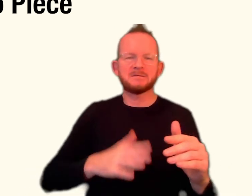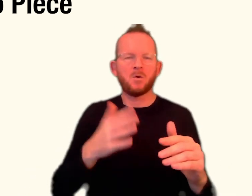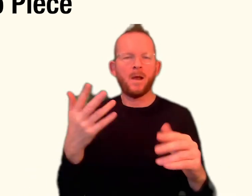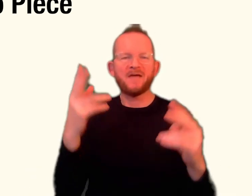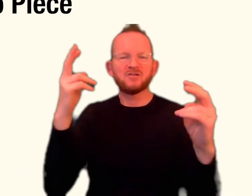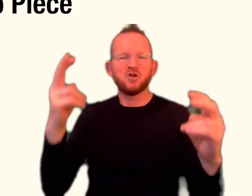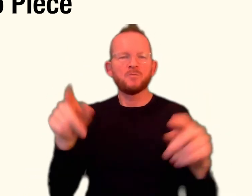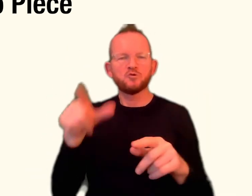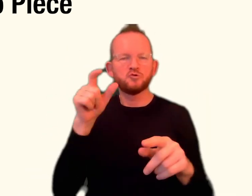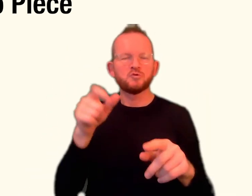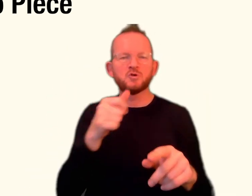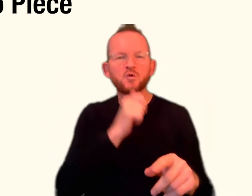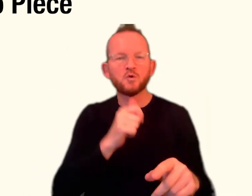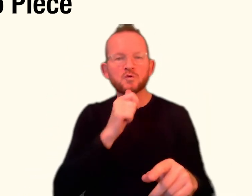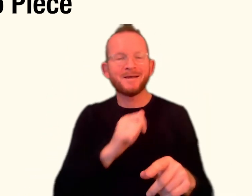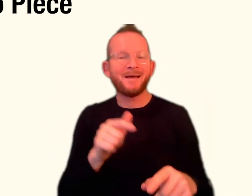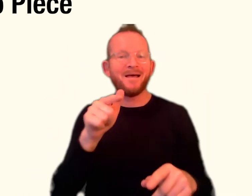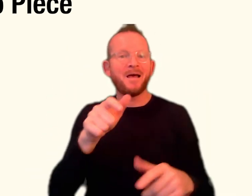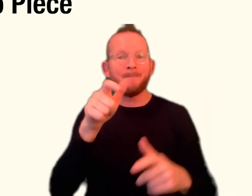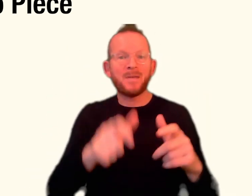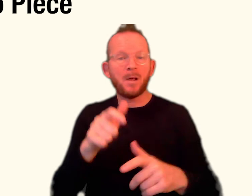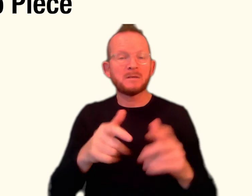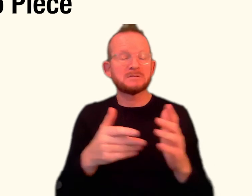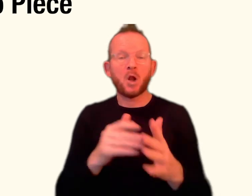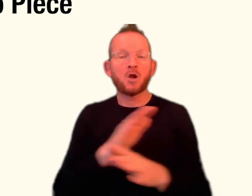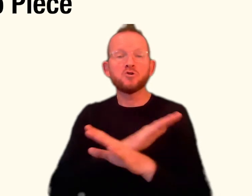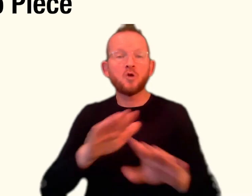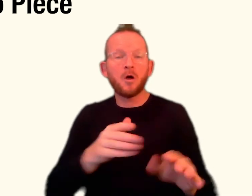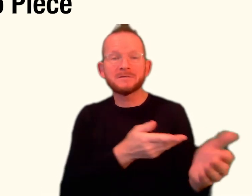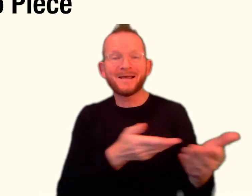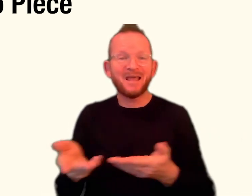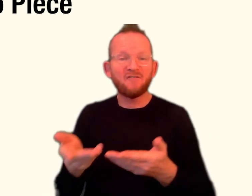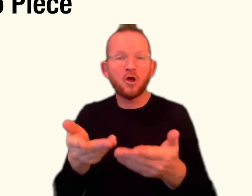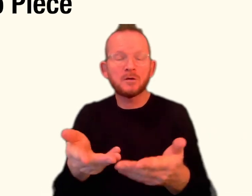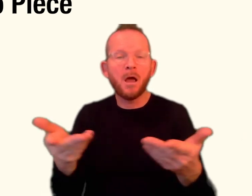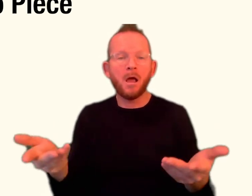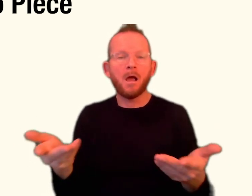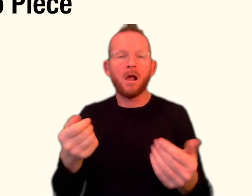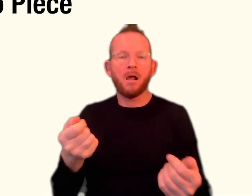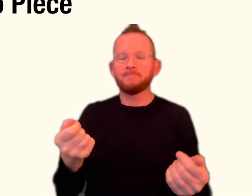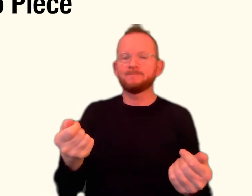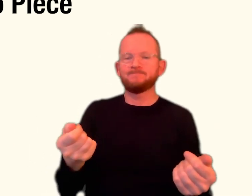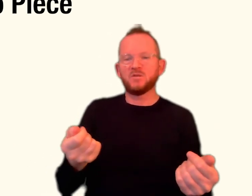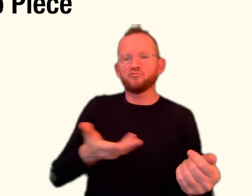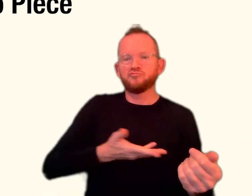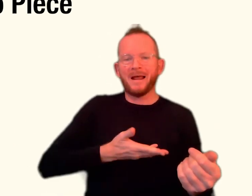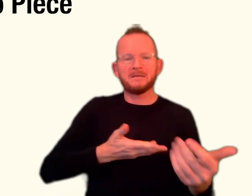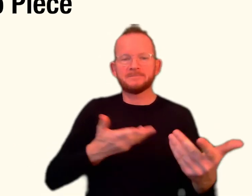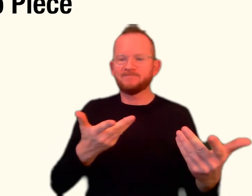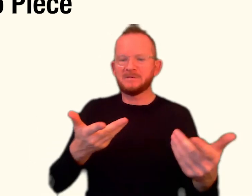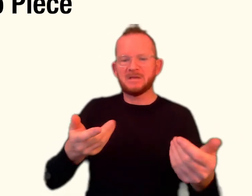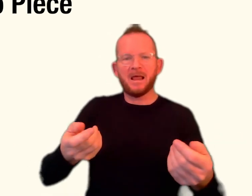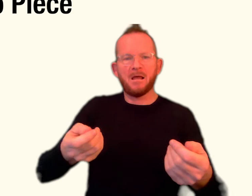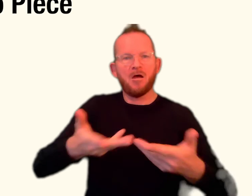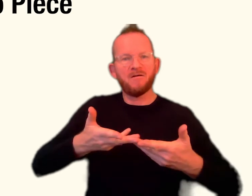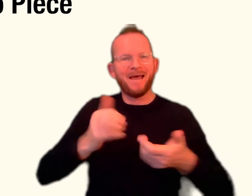to use, is that people are still not given a right for like